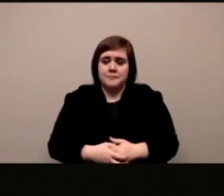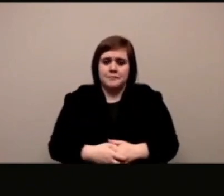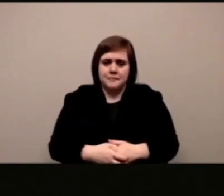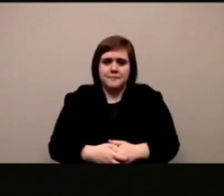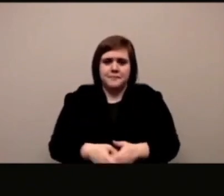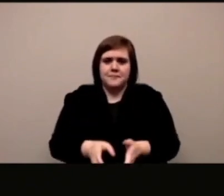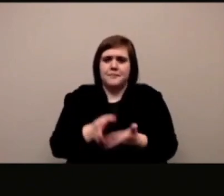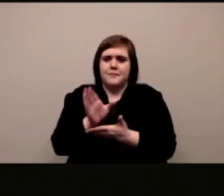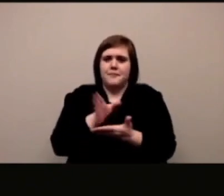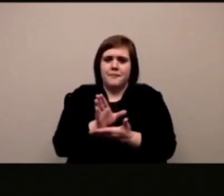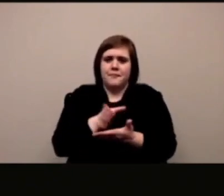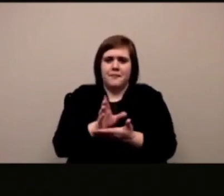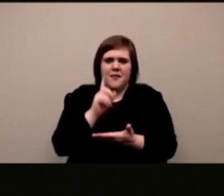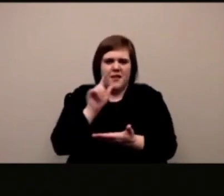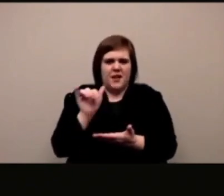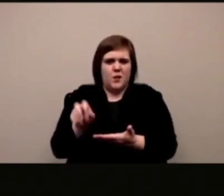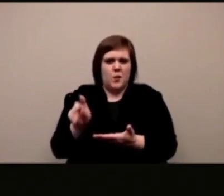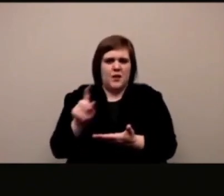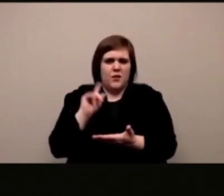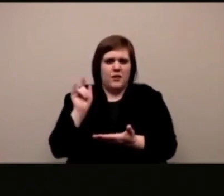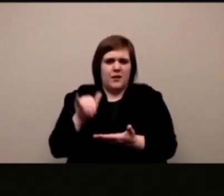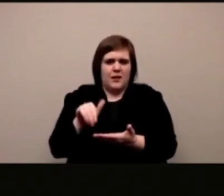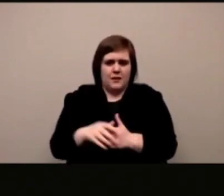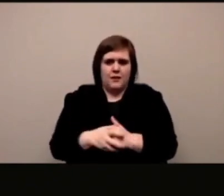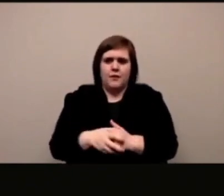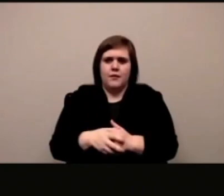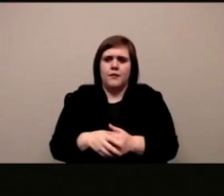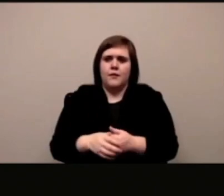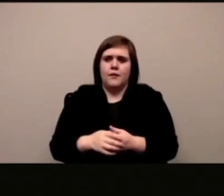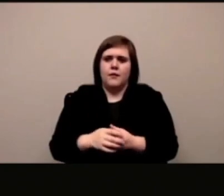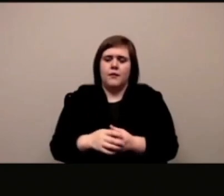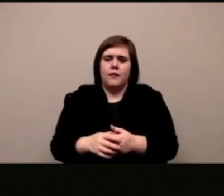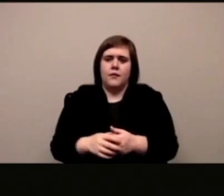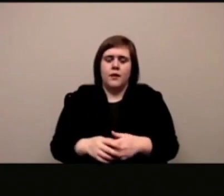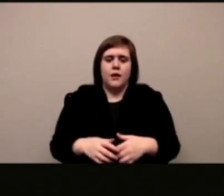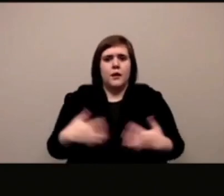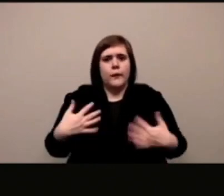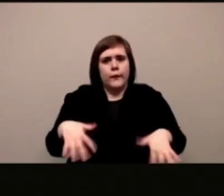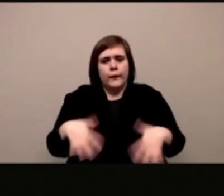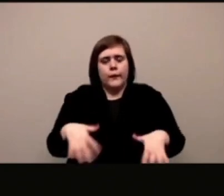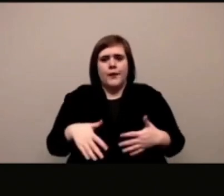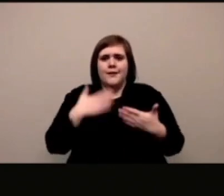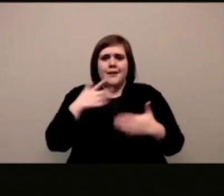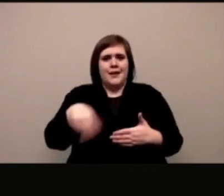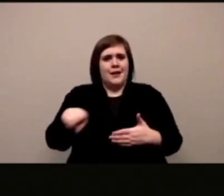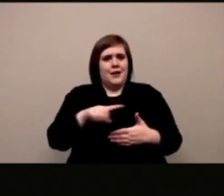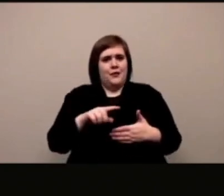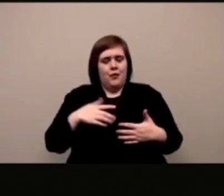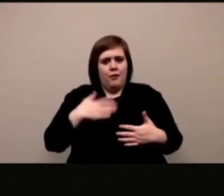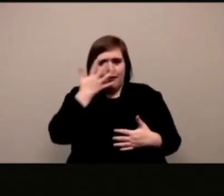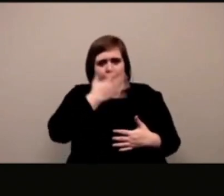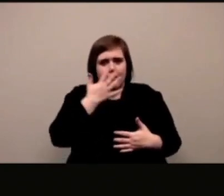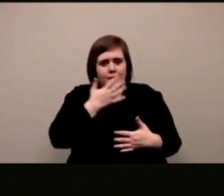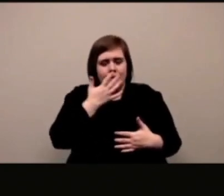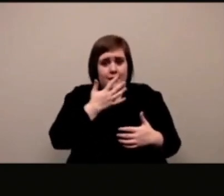I think we're okay on that one for now. Whew. Thanks for doing face sensing, folks. Mimi, are you feeling ready to jump over to